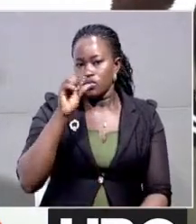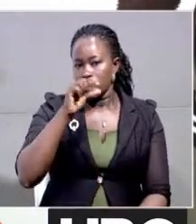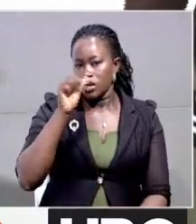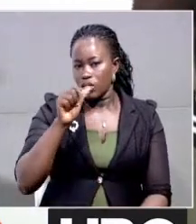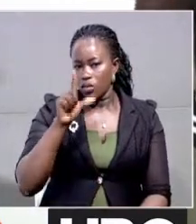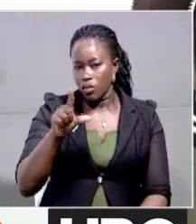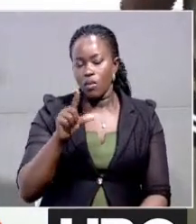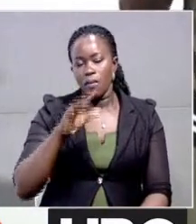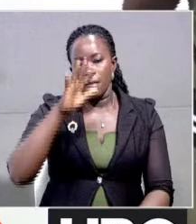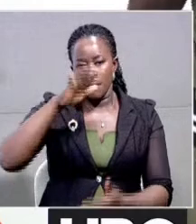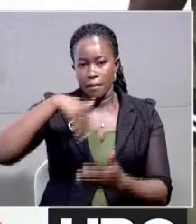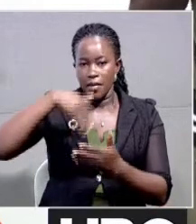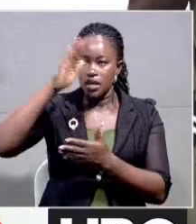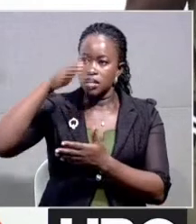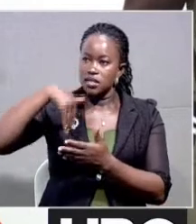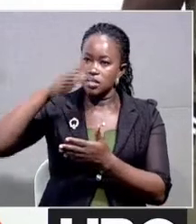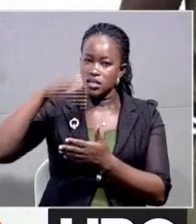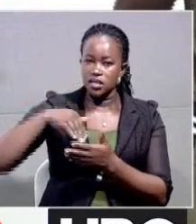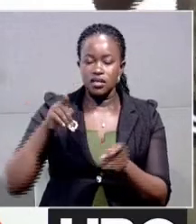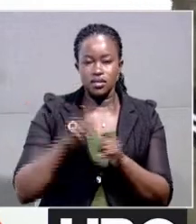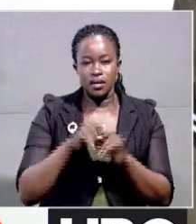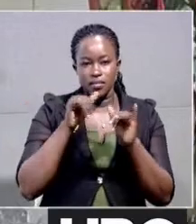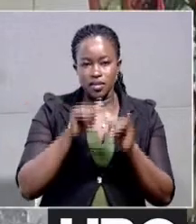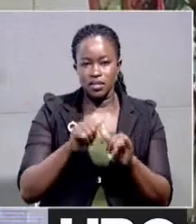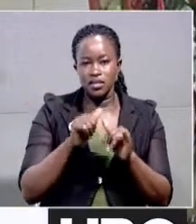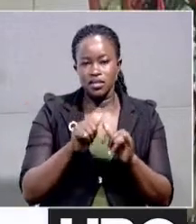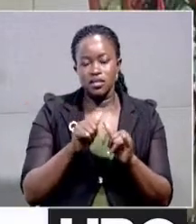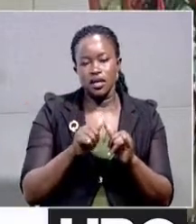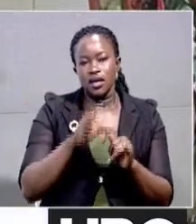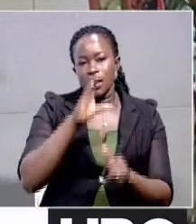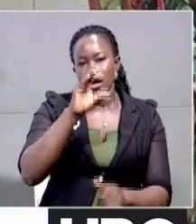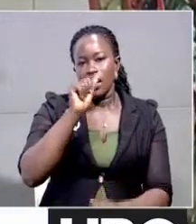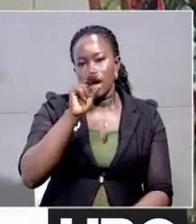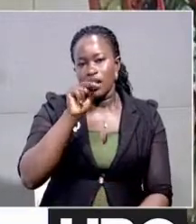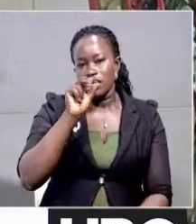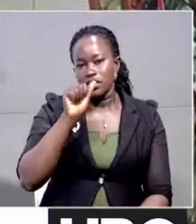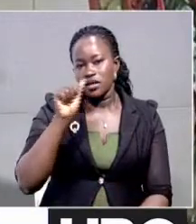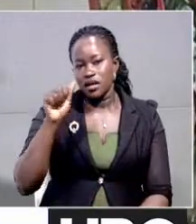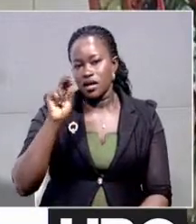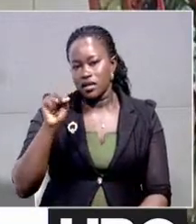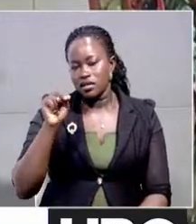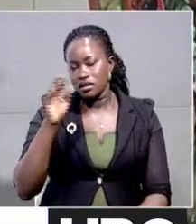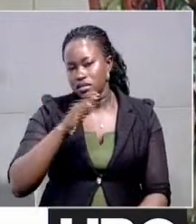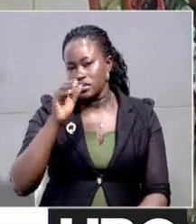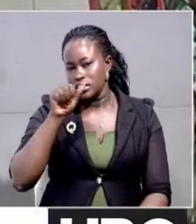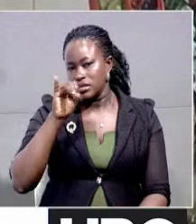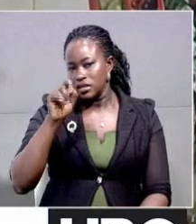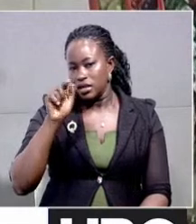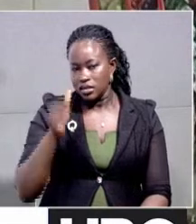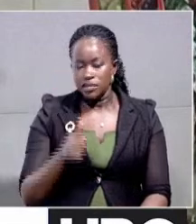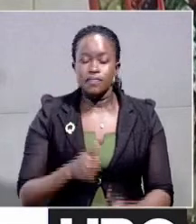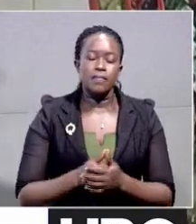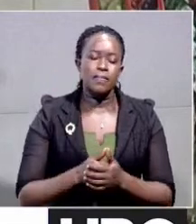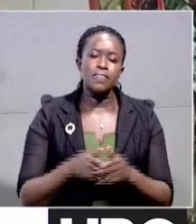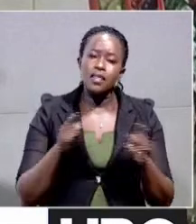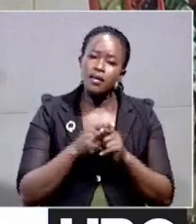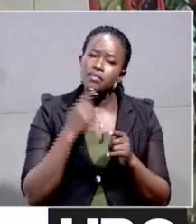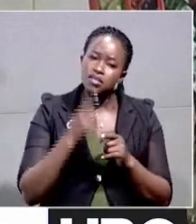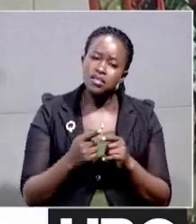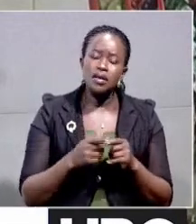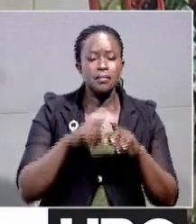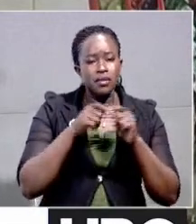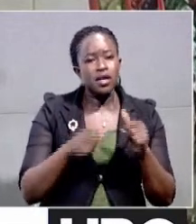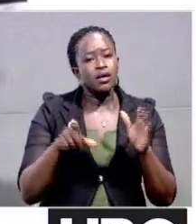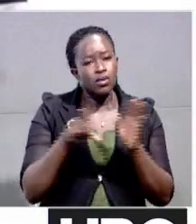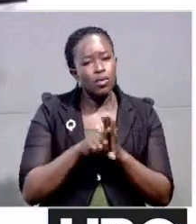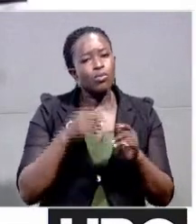and a resident of Canaan Site Estates. The retail crimes are linked to the increasing poverty and unemployment